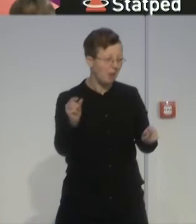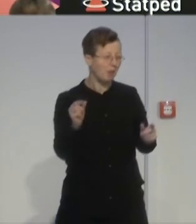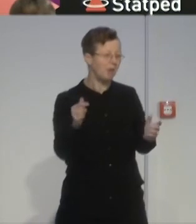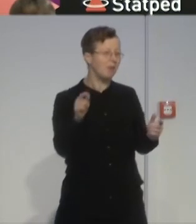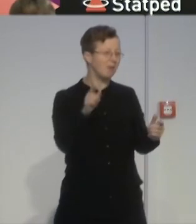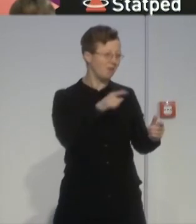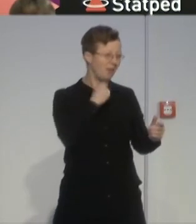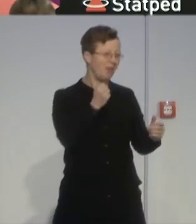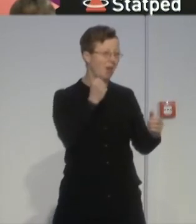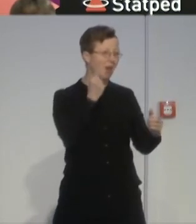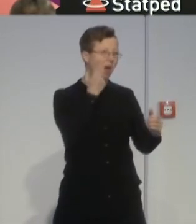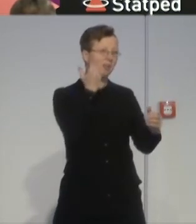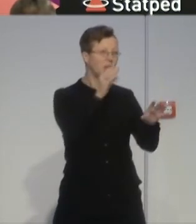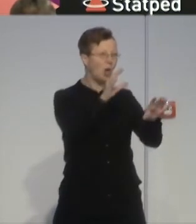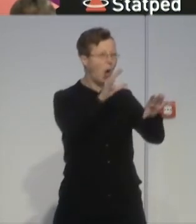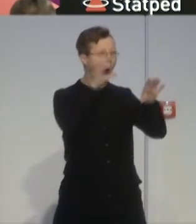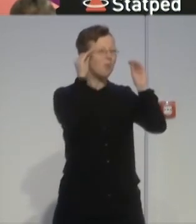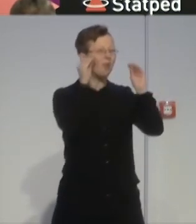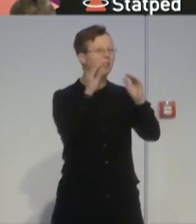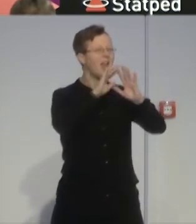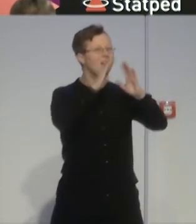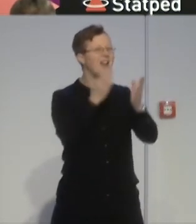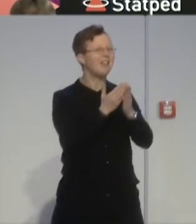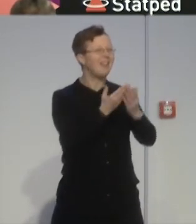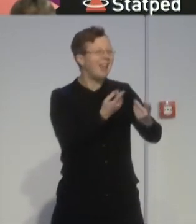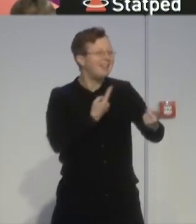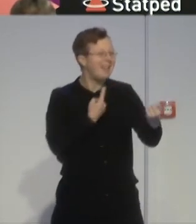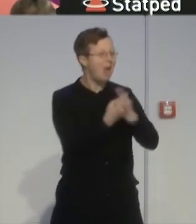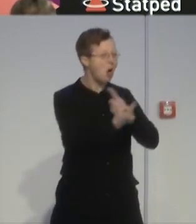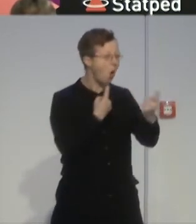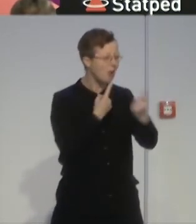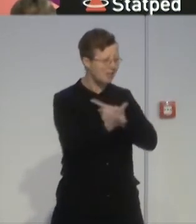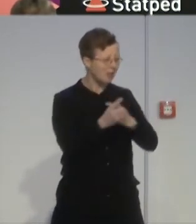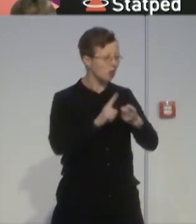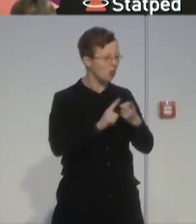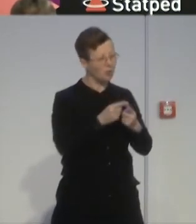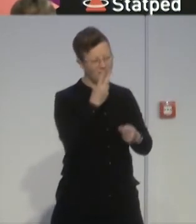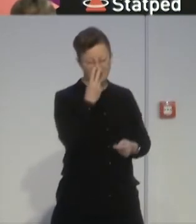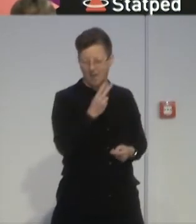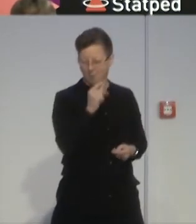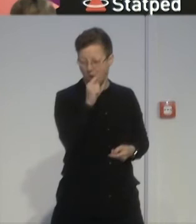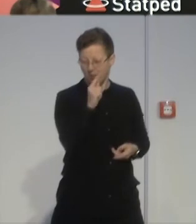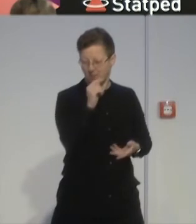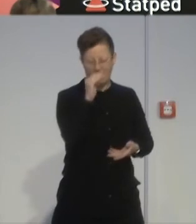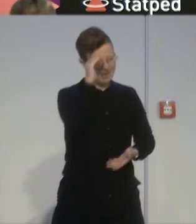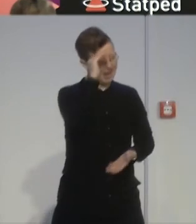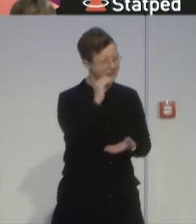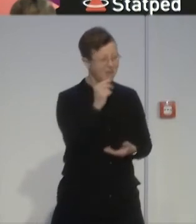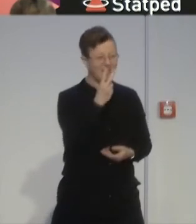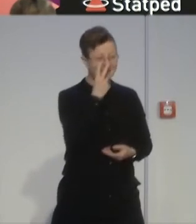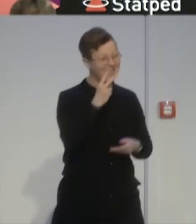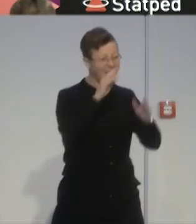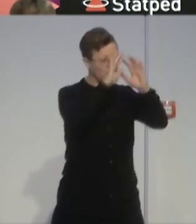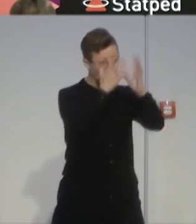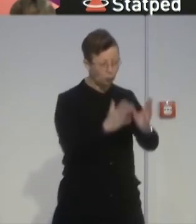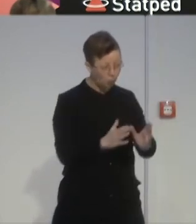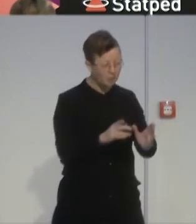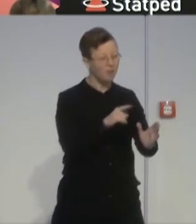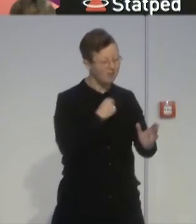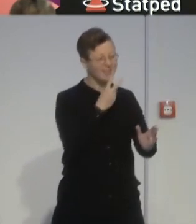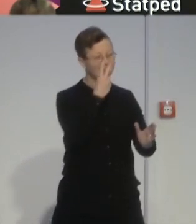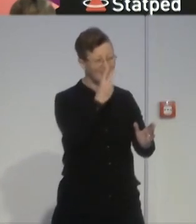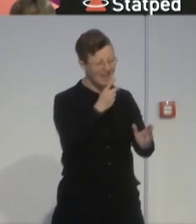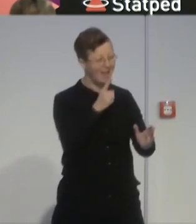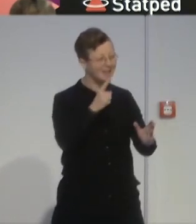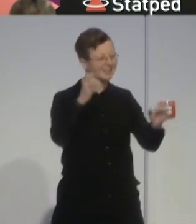We always perceive the world dialogically. So when we perceive this little guy here, we don't perceive a sculpture. We perceive